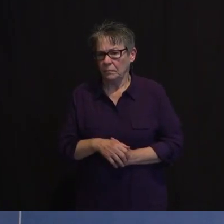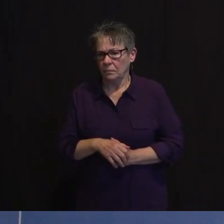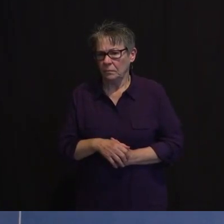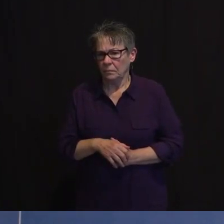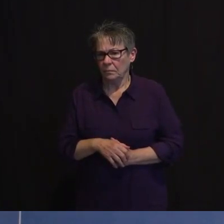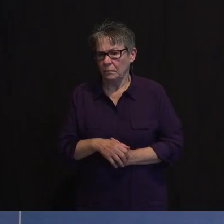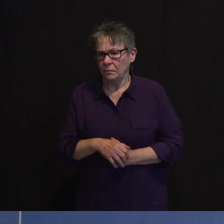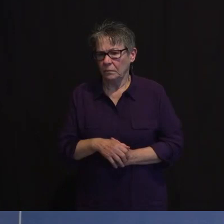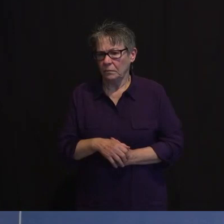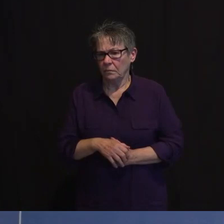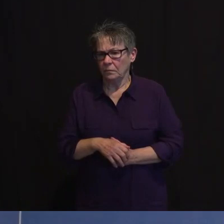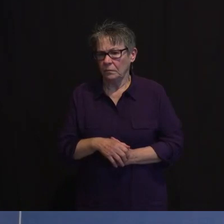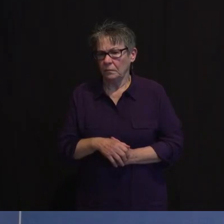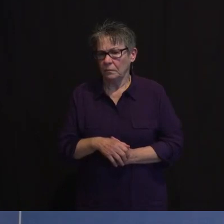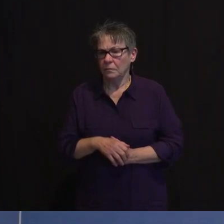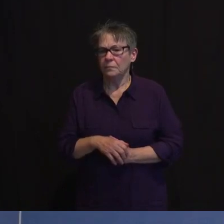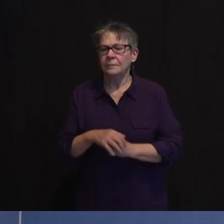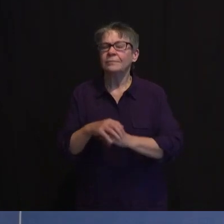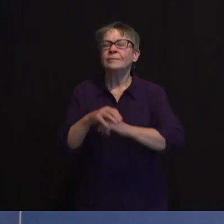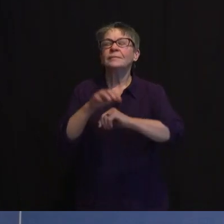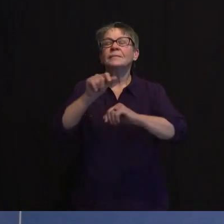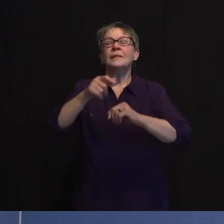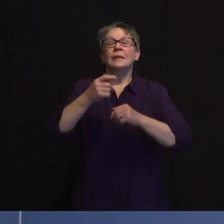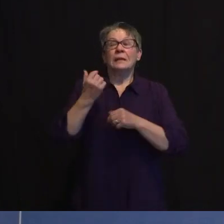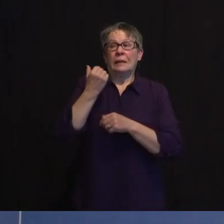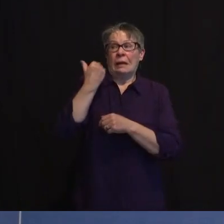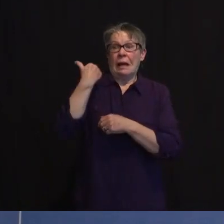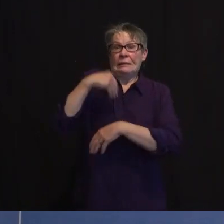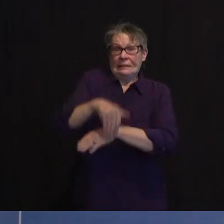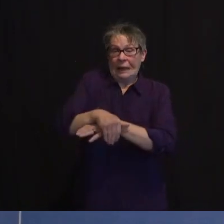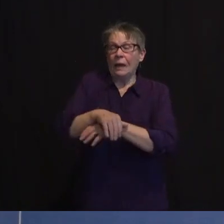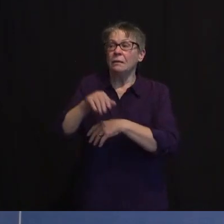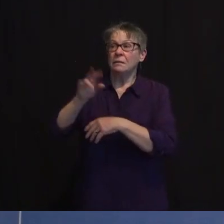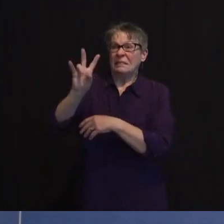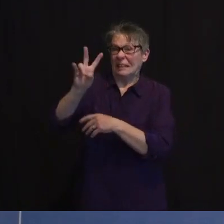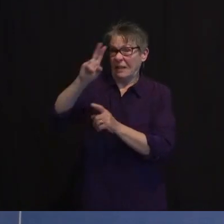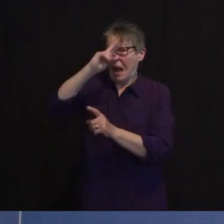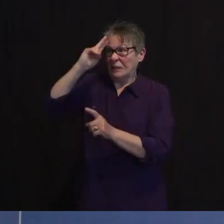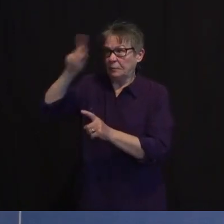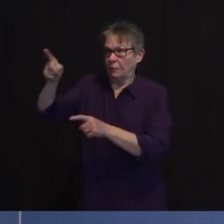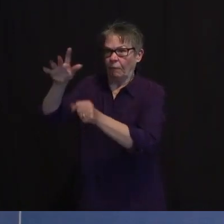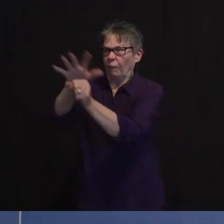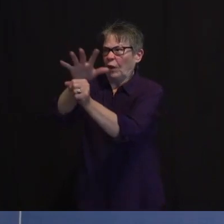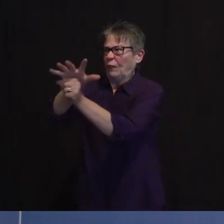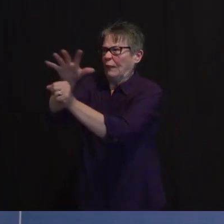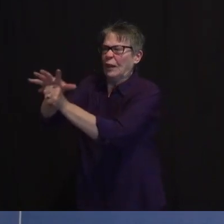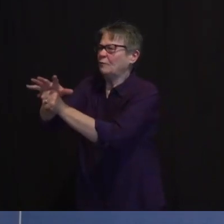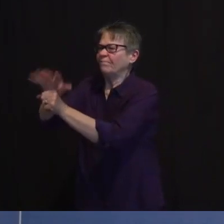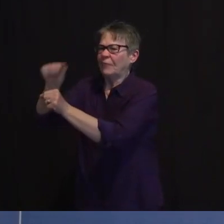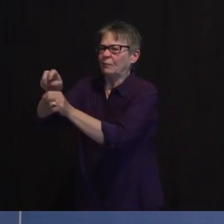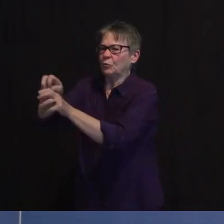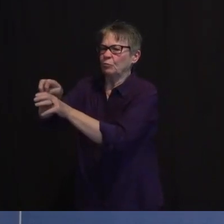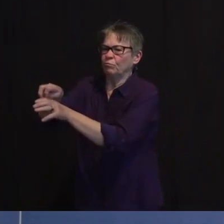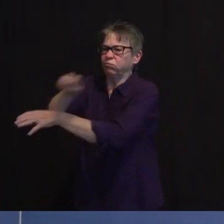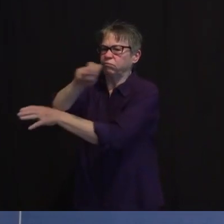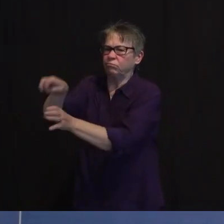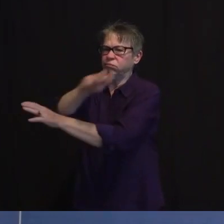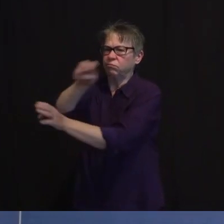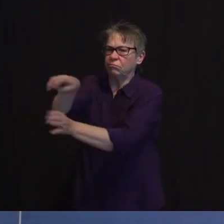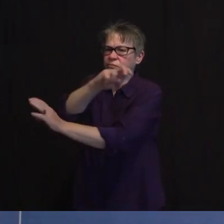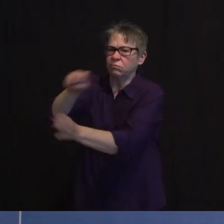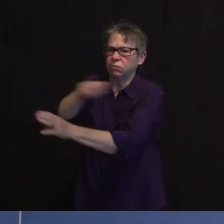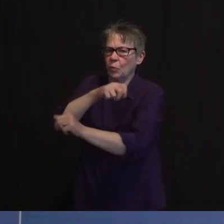divert. Most of the hospitals in the northern region of the state are reporting that their intensive care beds are nearing